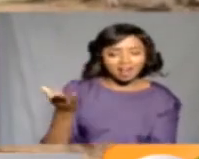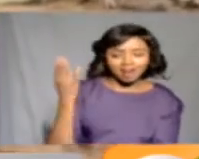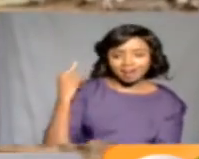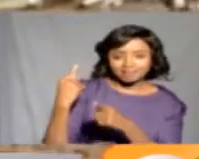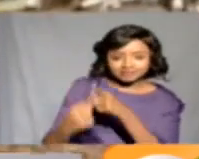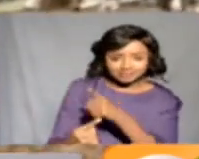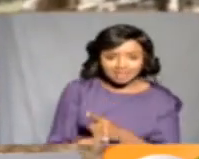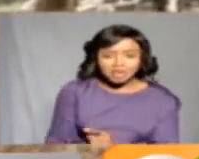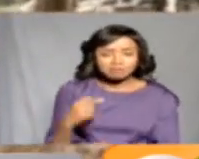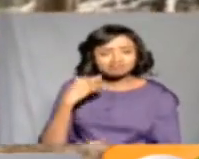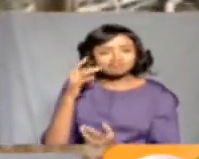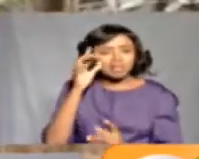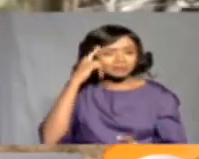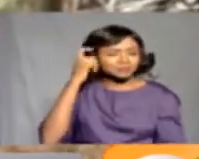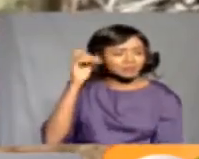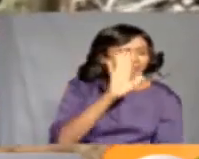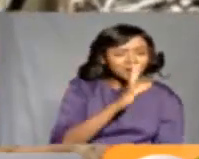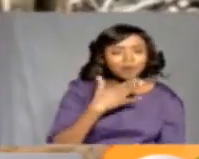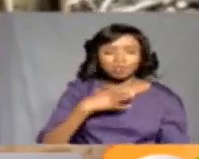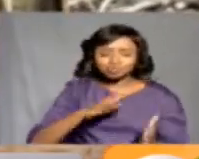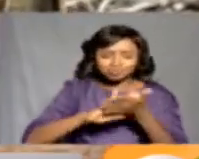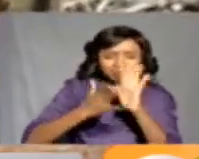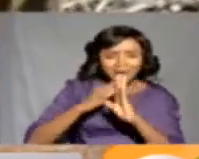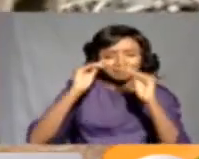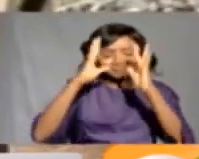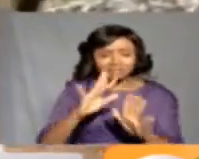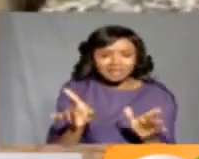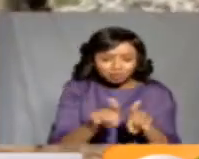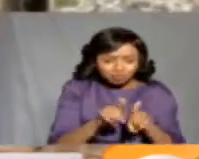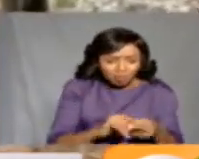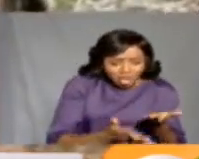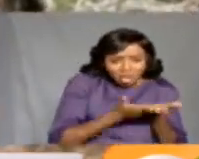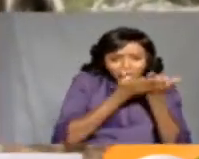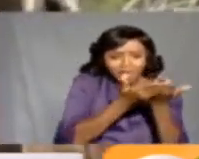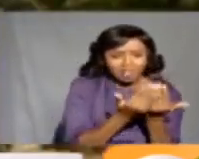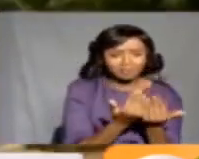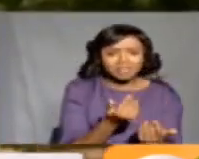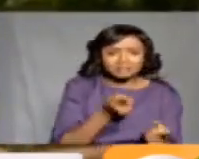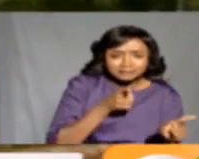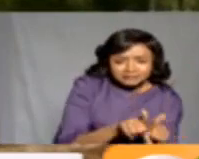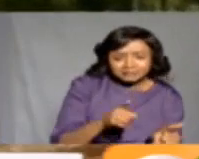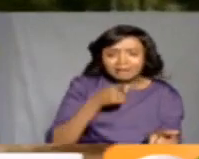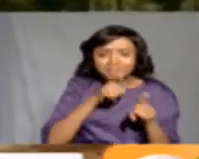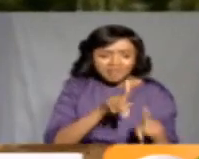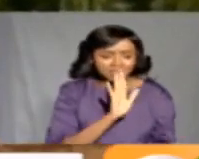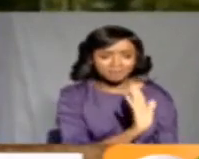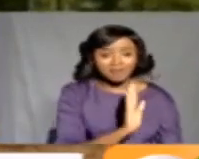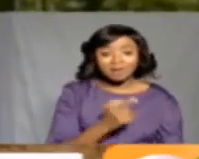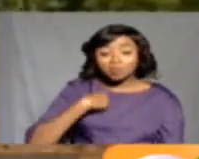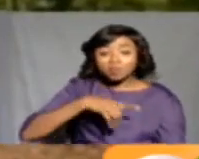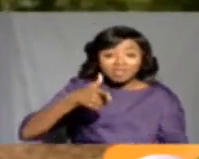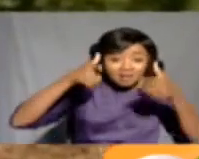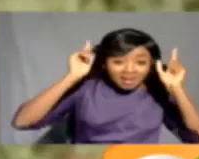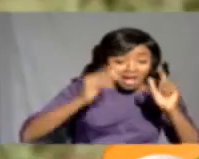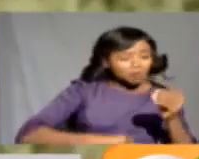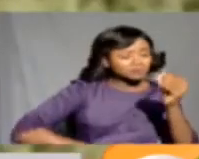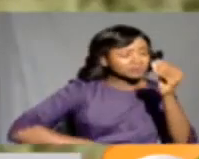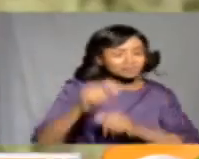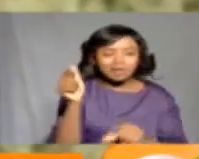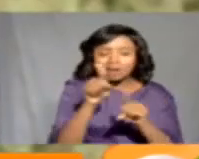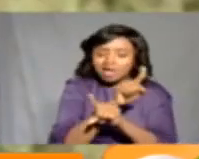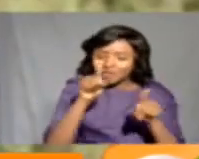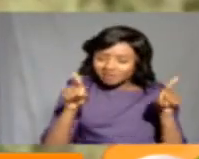realize a long-held dream of being a teacher and guide her siblings while serving the society. Tumeusa ngombe, tumeusa kila